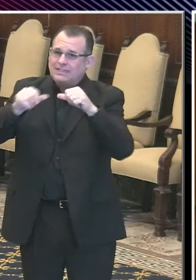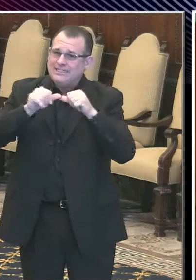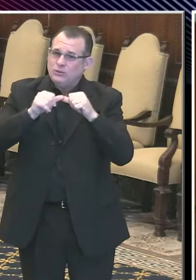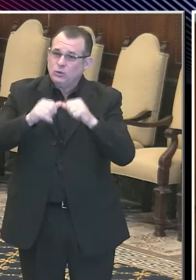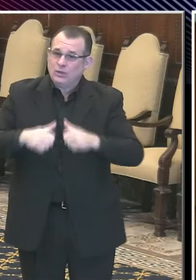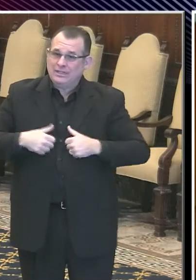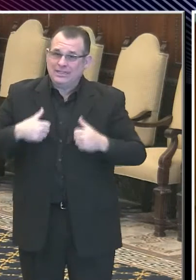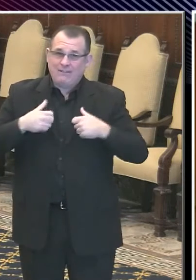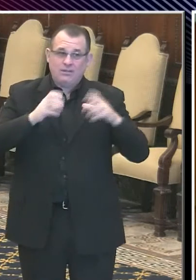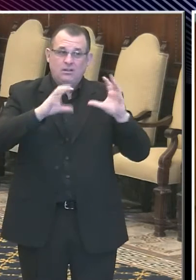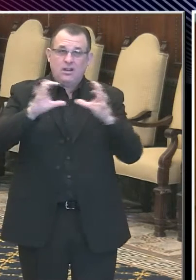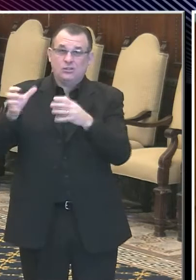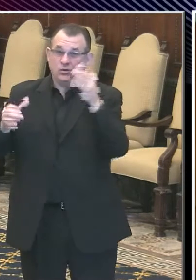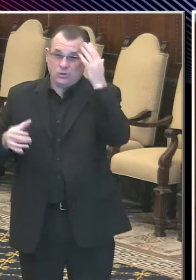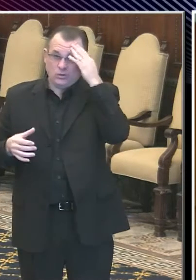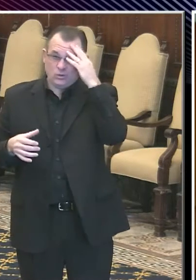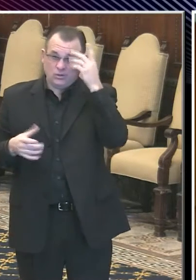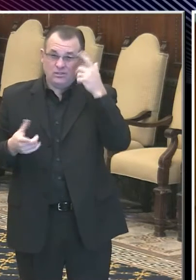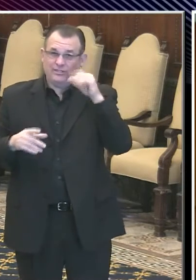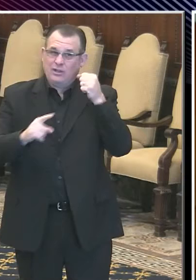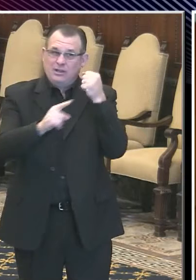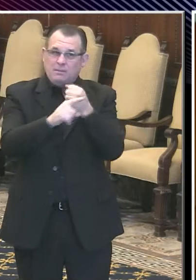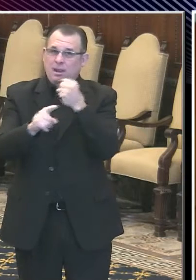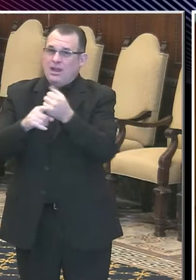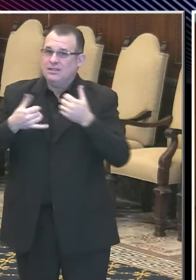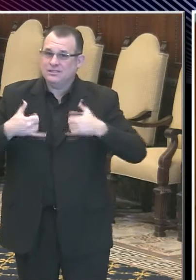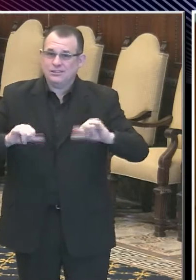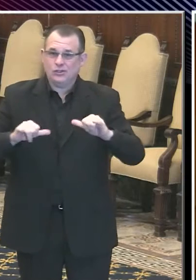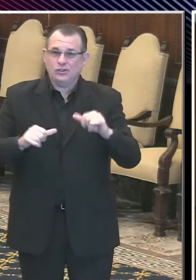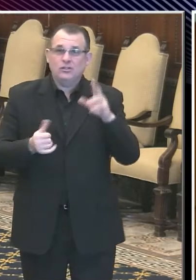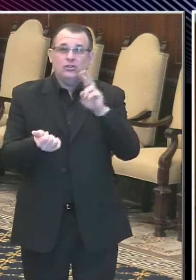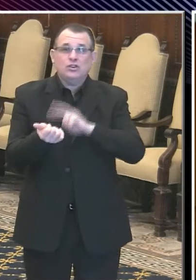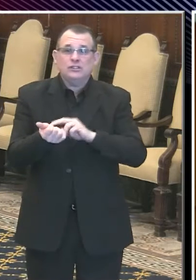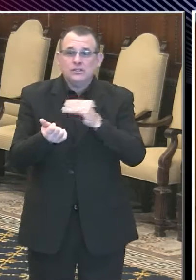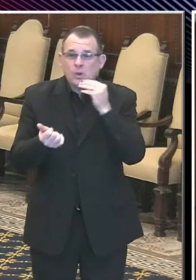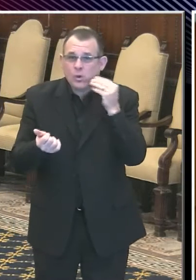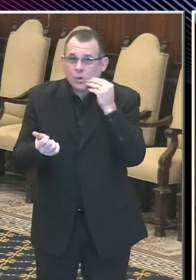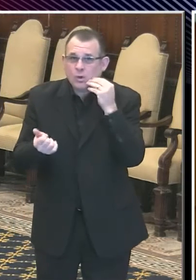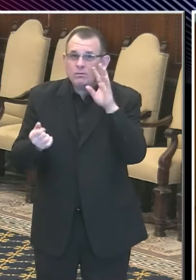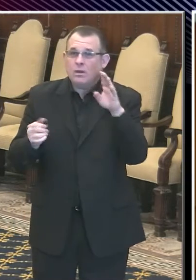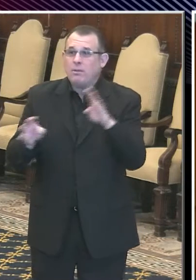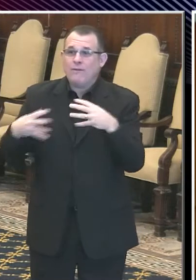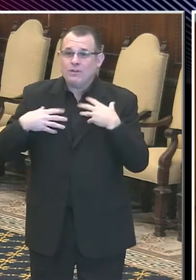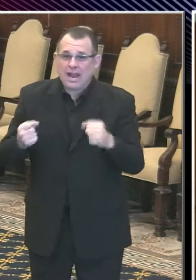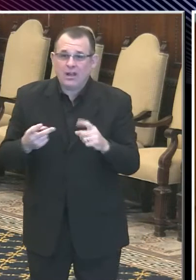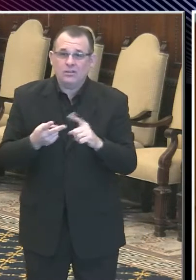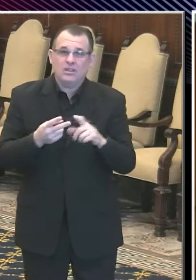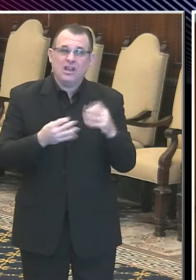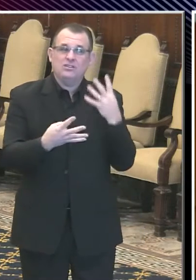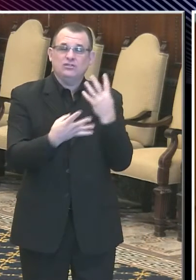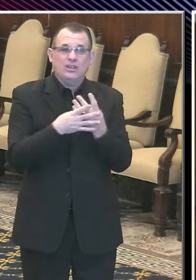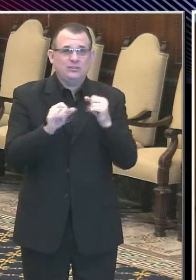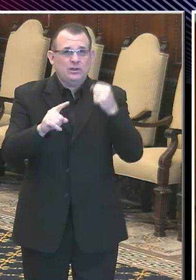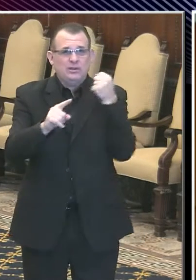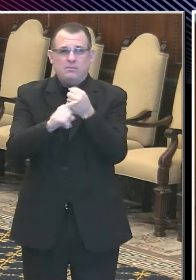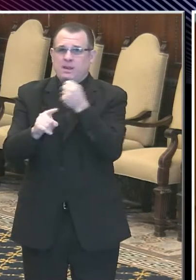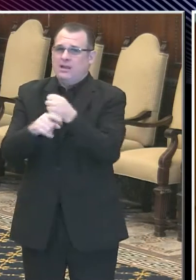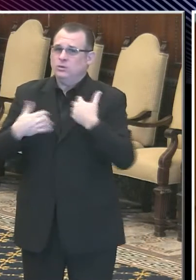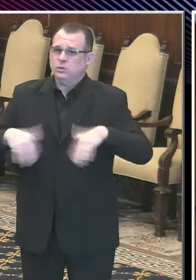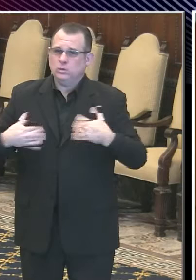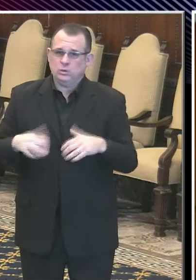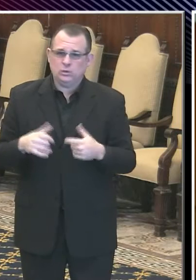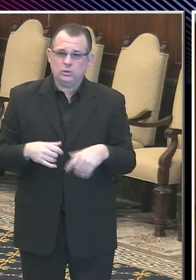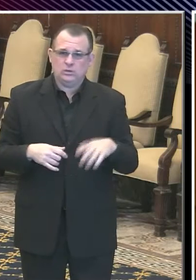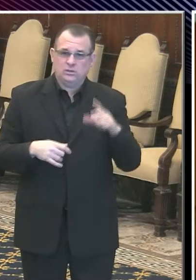greater risk for spread within those settings, including nursing homes and behavioral health facilities. And the city's jail, we currently have 68